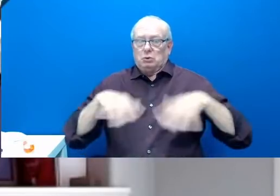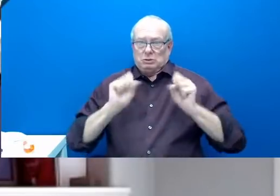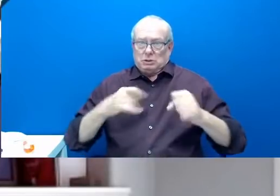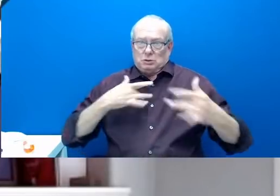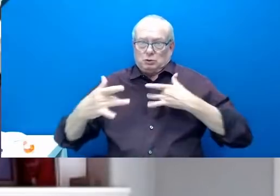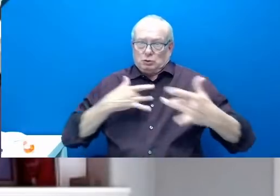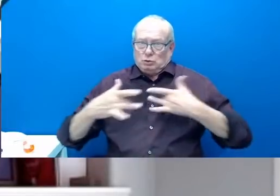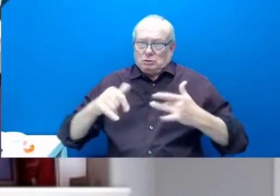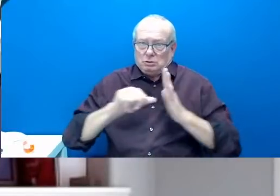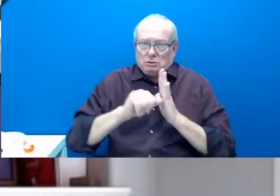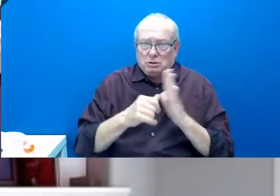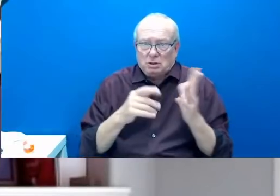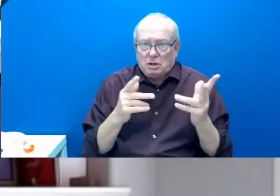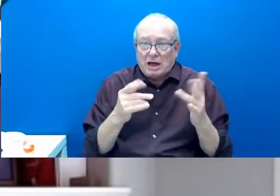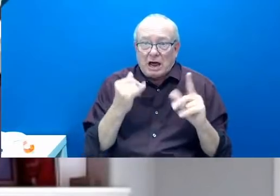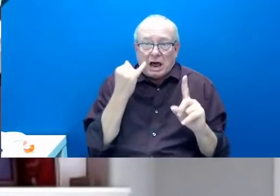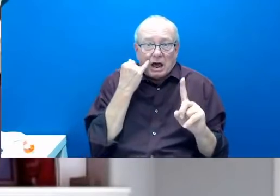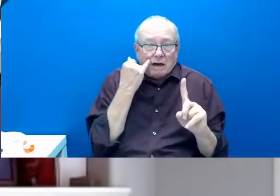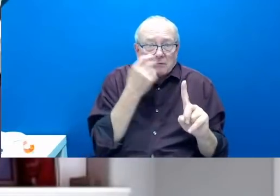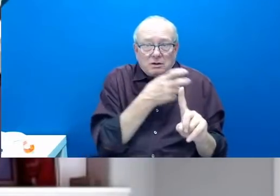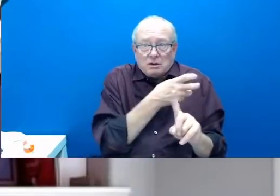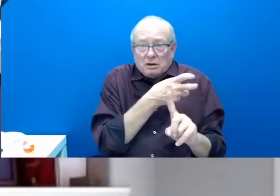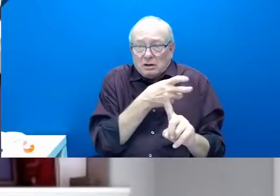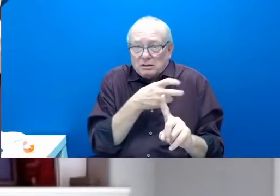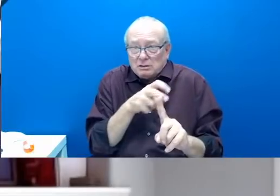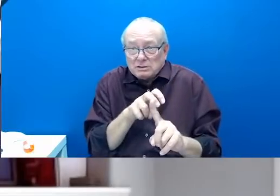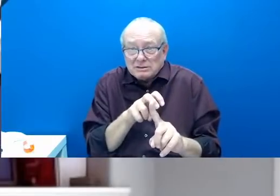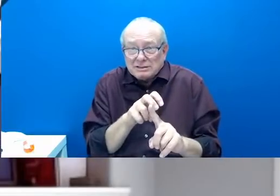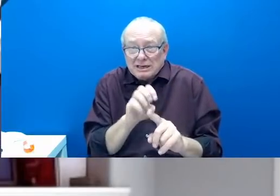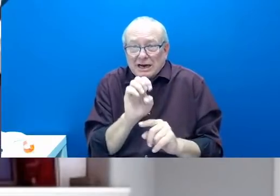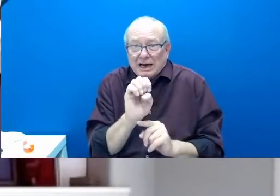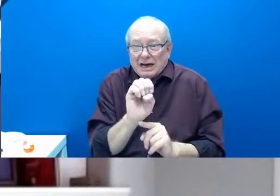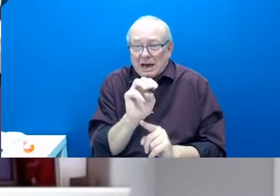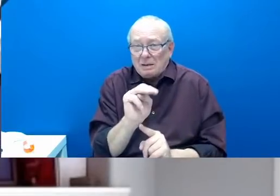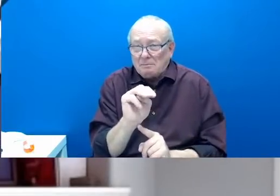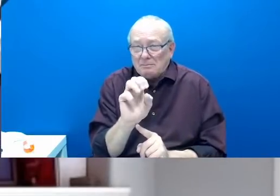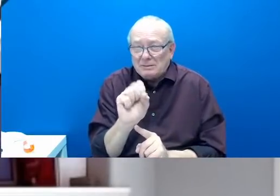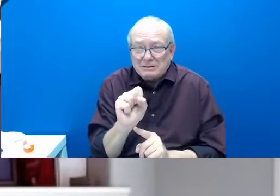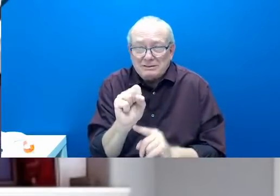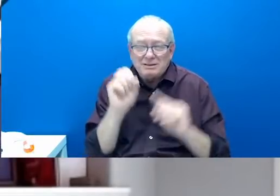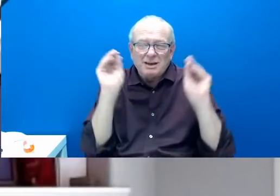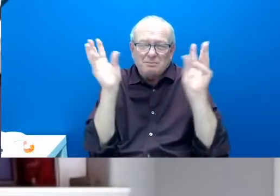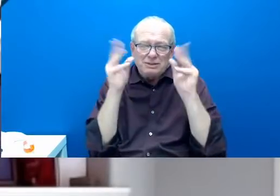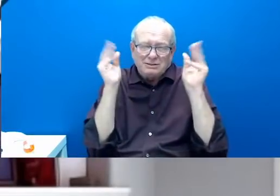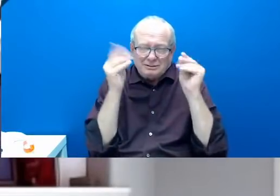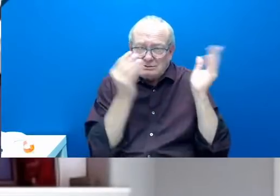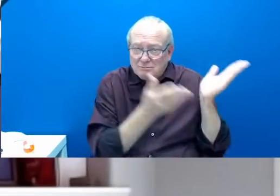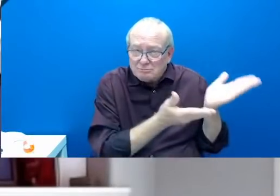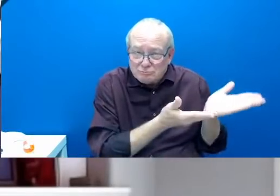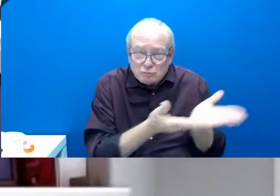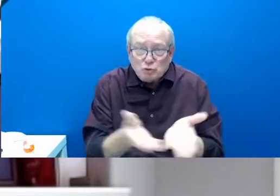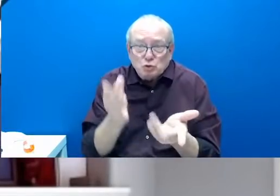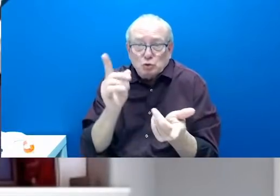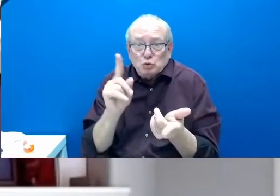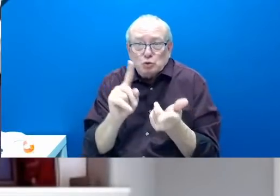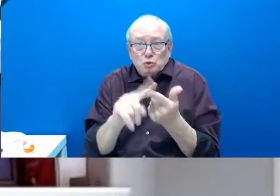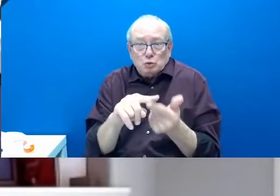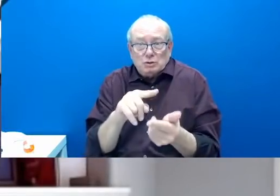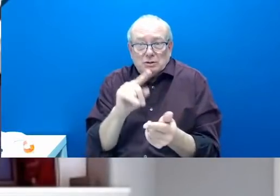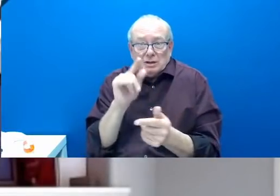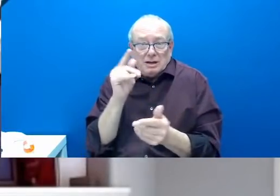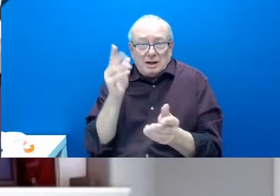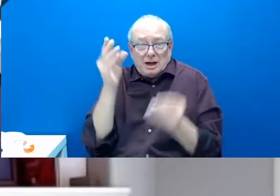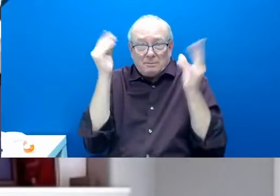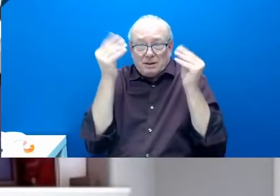from the hospital to the emergency medical services workers, or from EMS to the aeromedical crew that are on the plane.